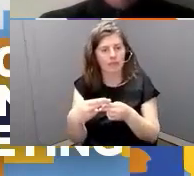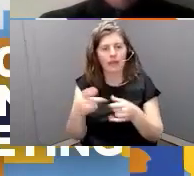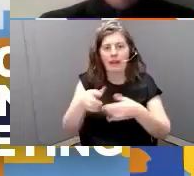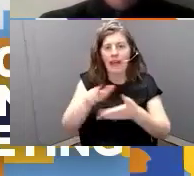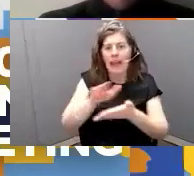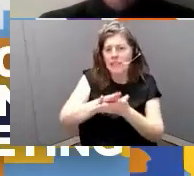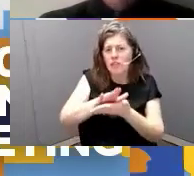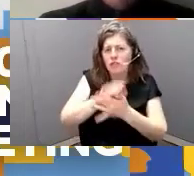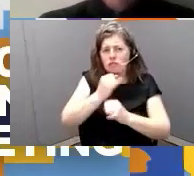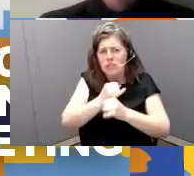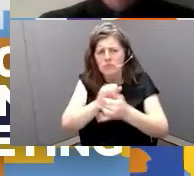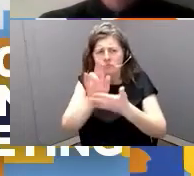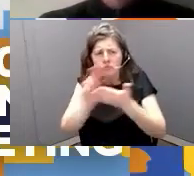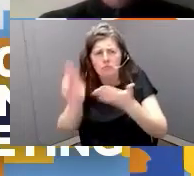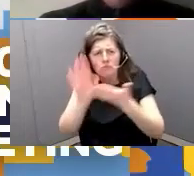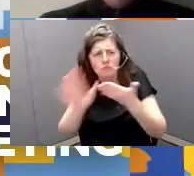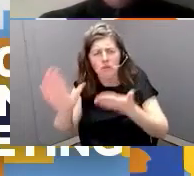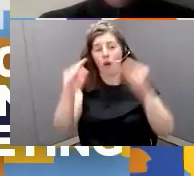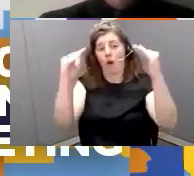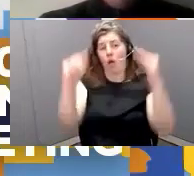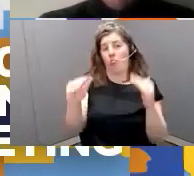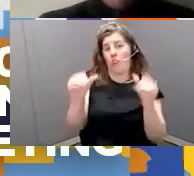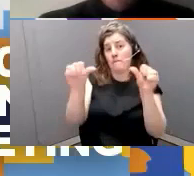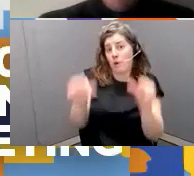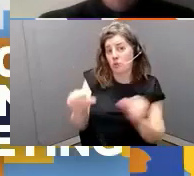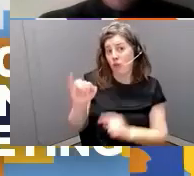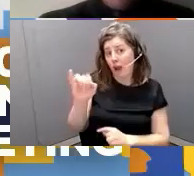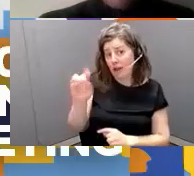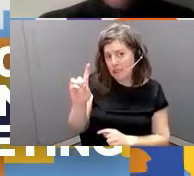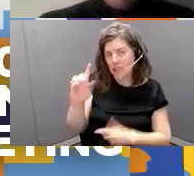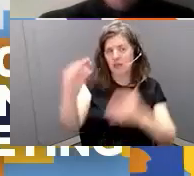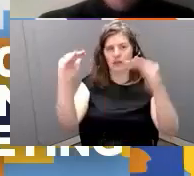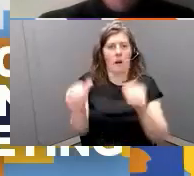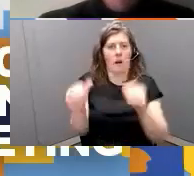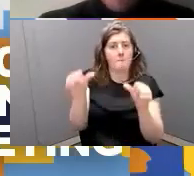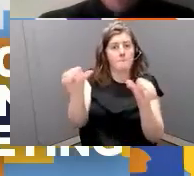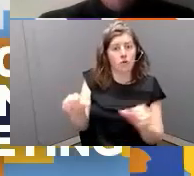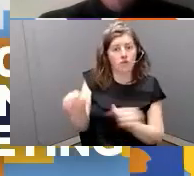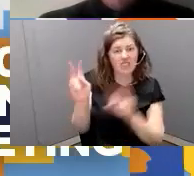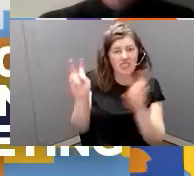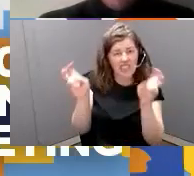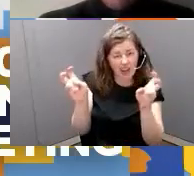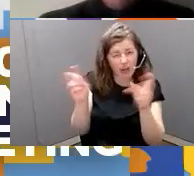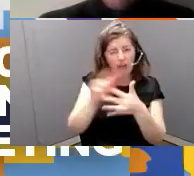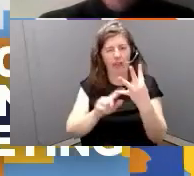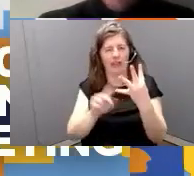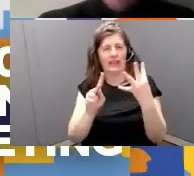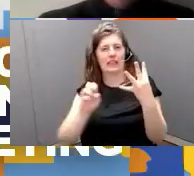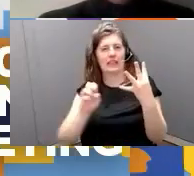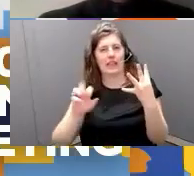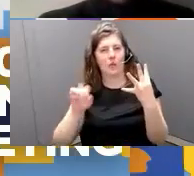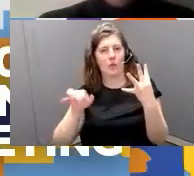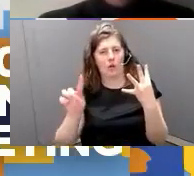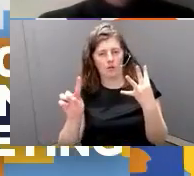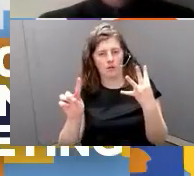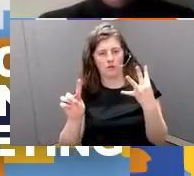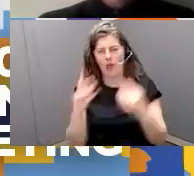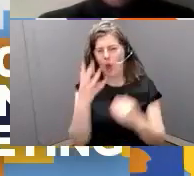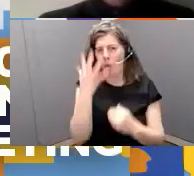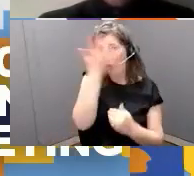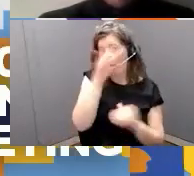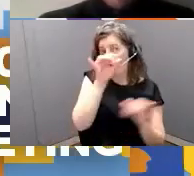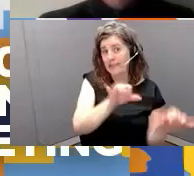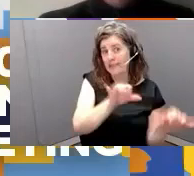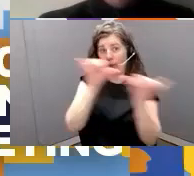institution, poster ID, poster title, and keywords. It'll look very